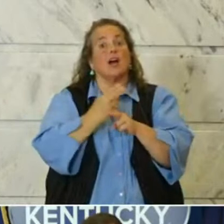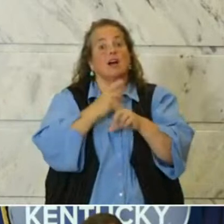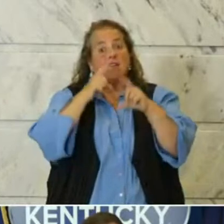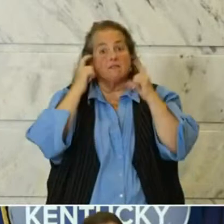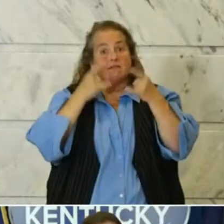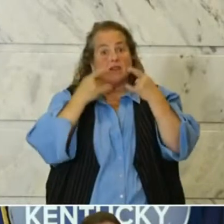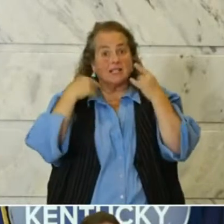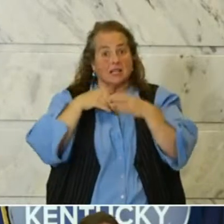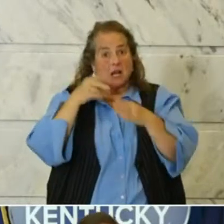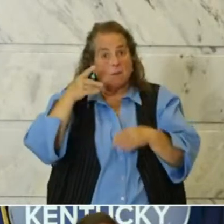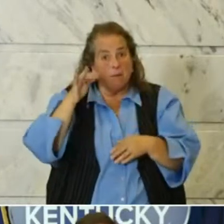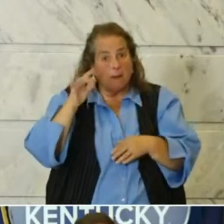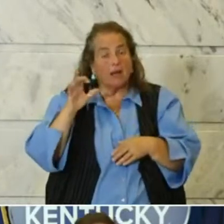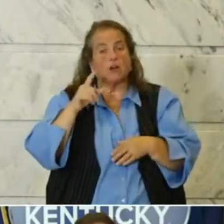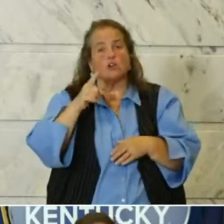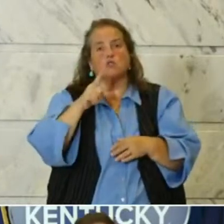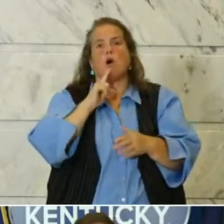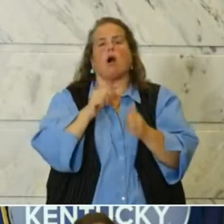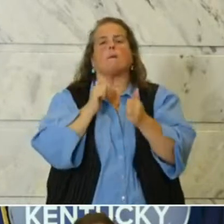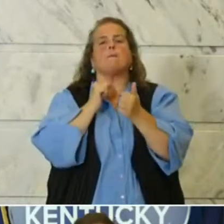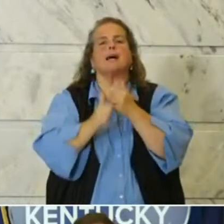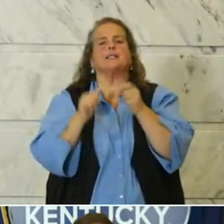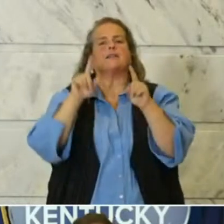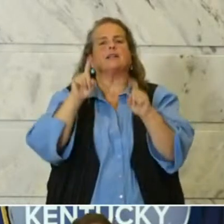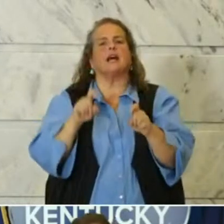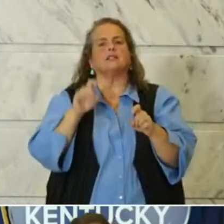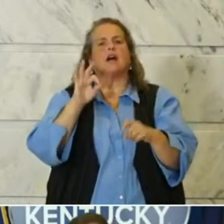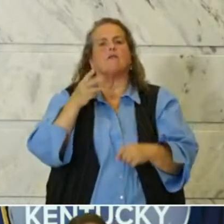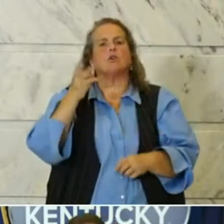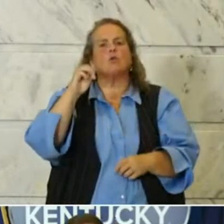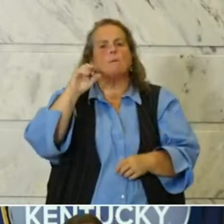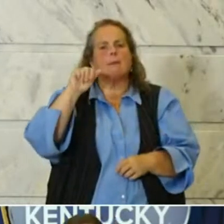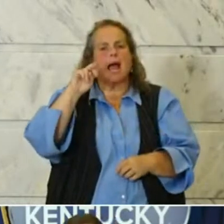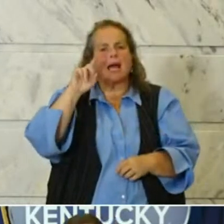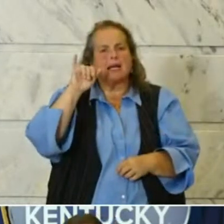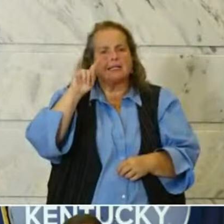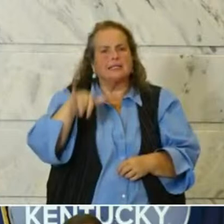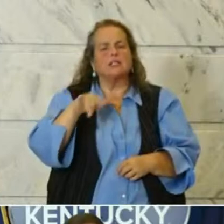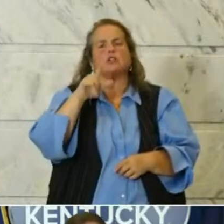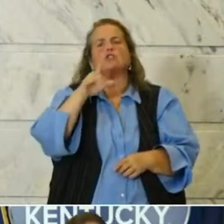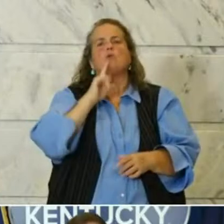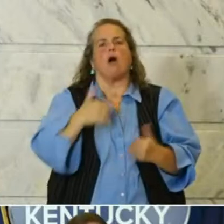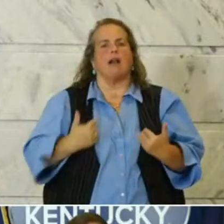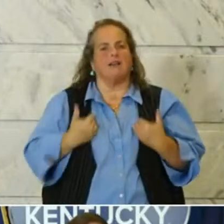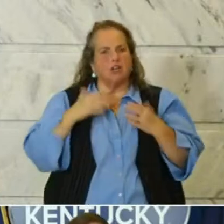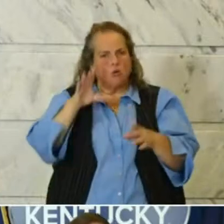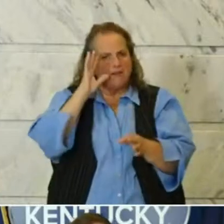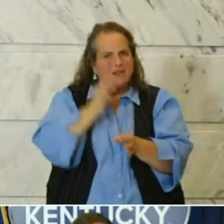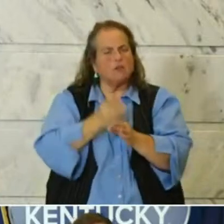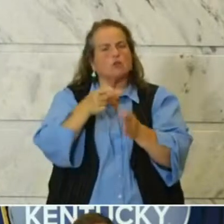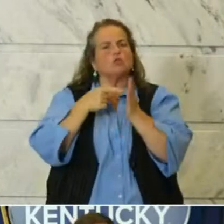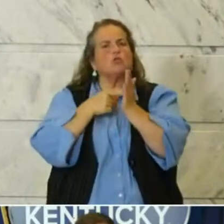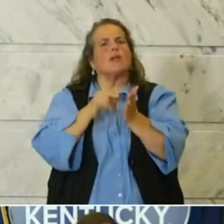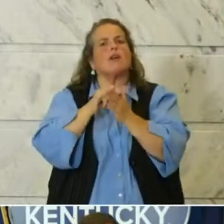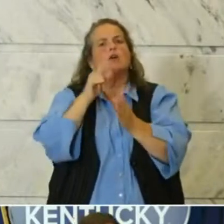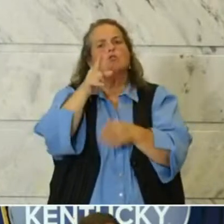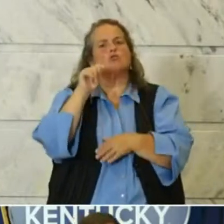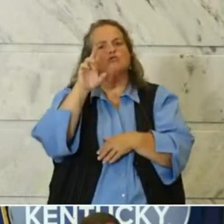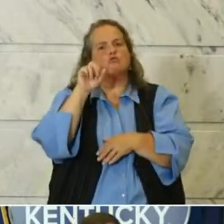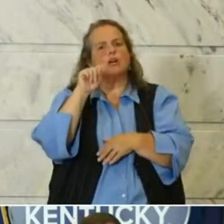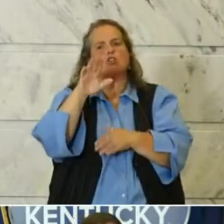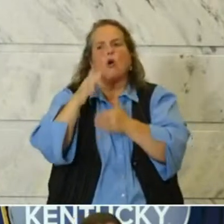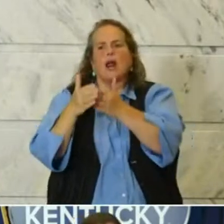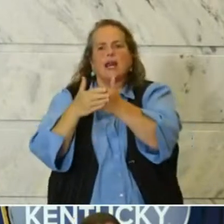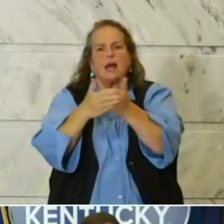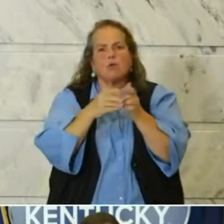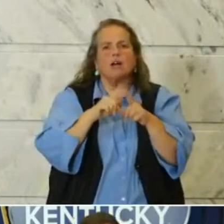in public, you're passing the test of humanity. You are living your faith. You are showing that you're going to treat your neighbor as yourself. You're